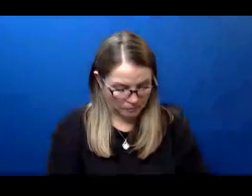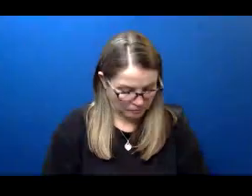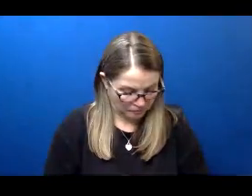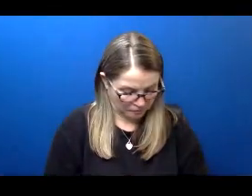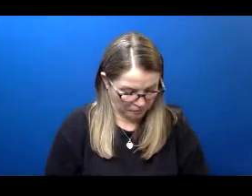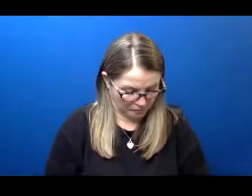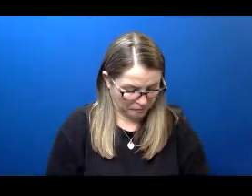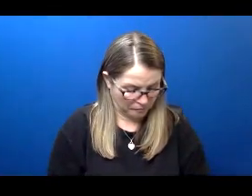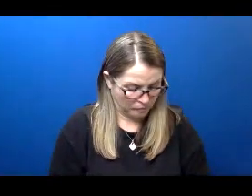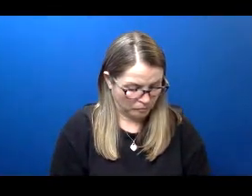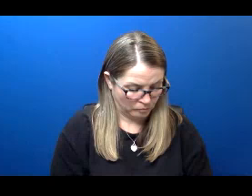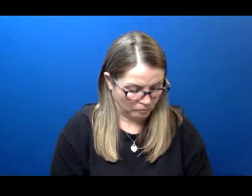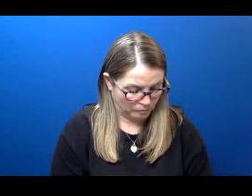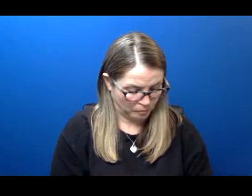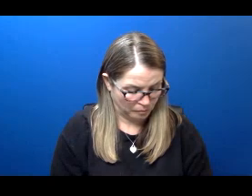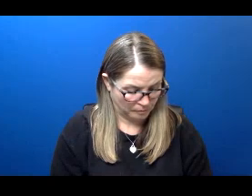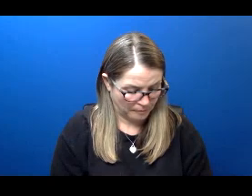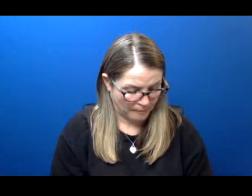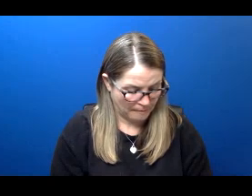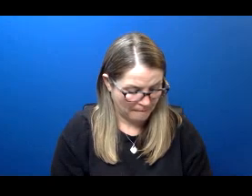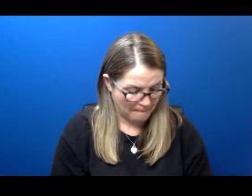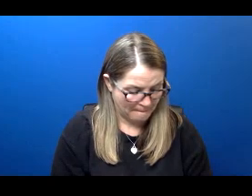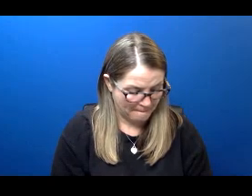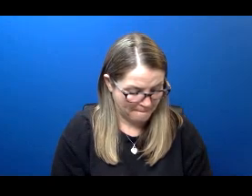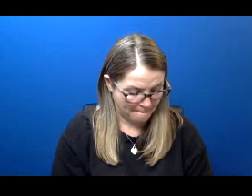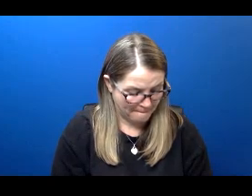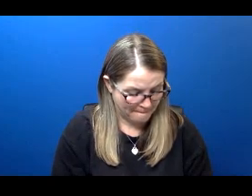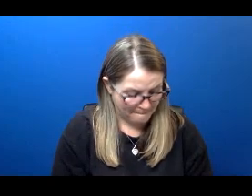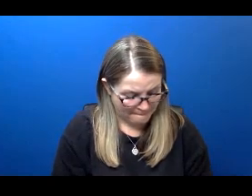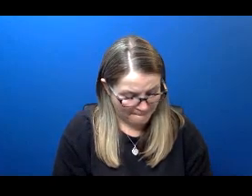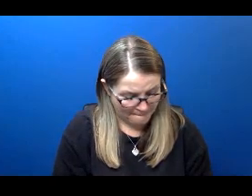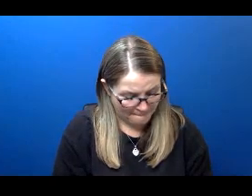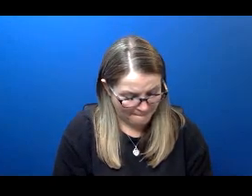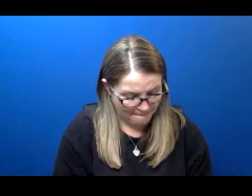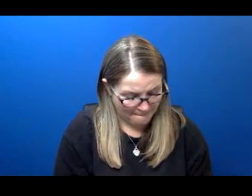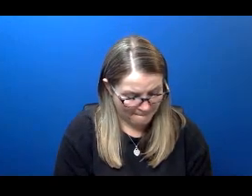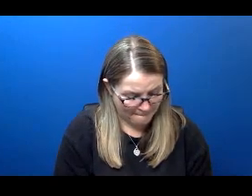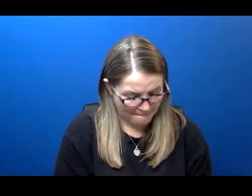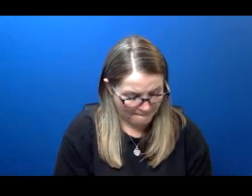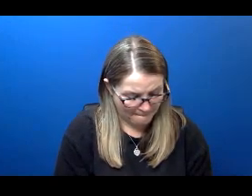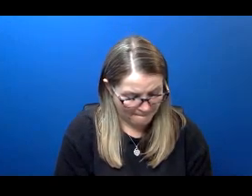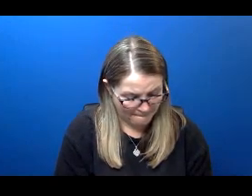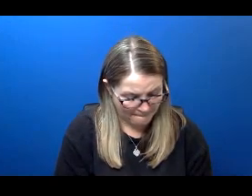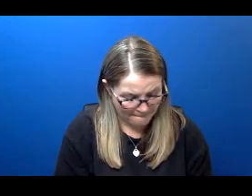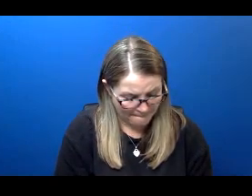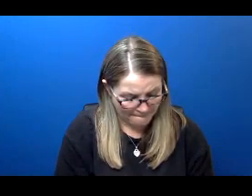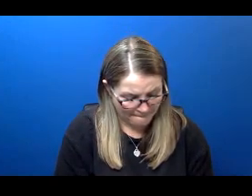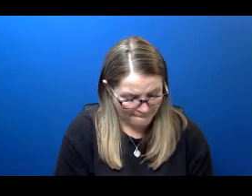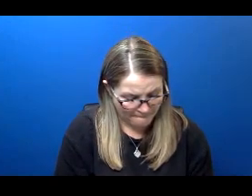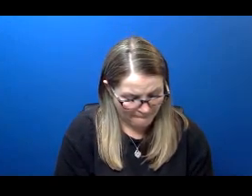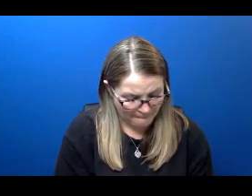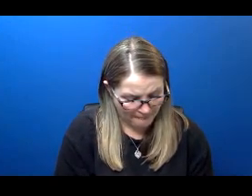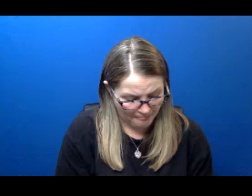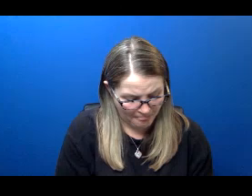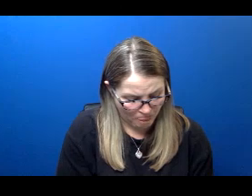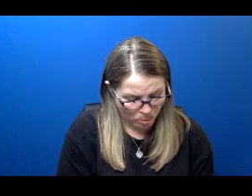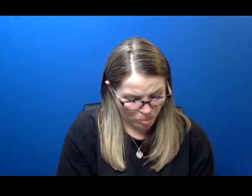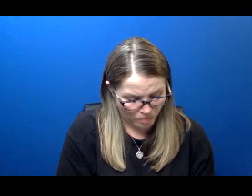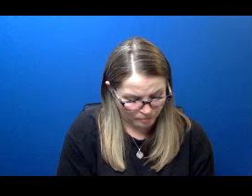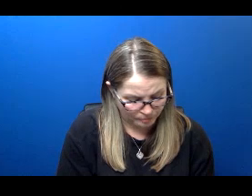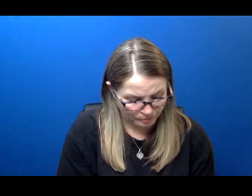see. Make my checklist. I see Bishop. I see Maggie. I see Nancy. I